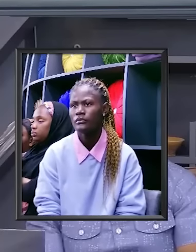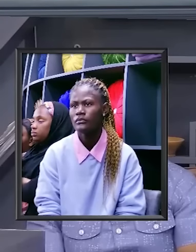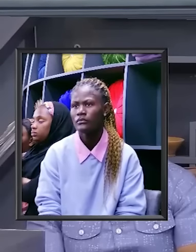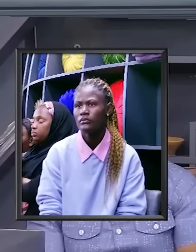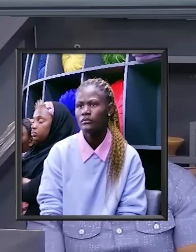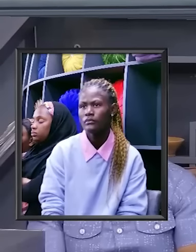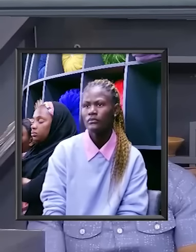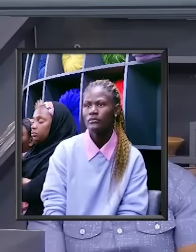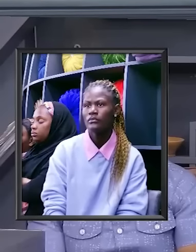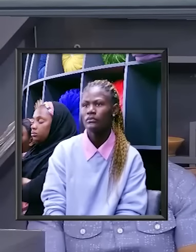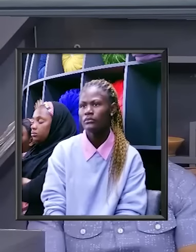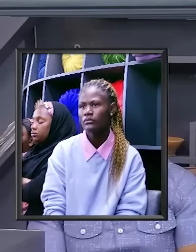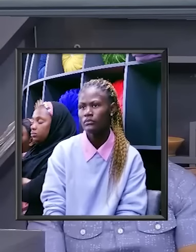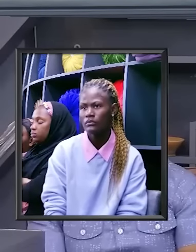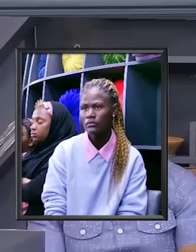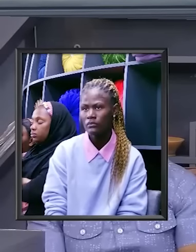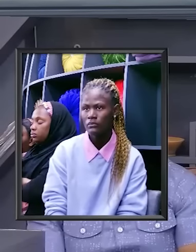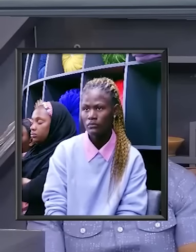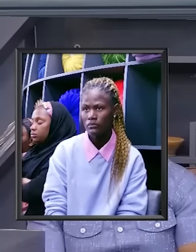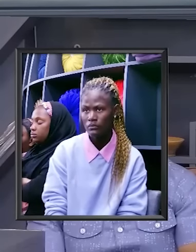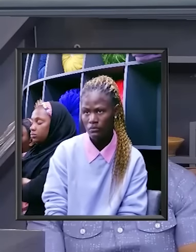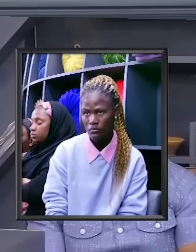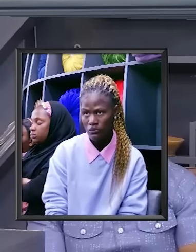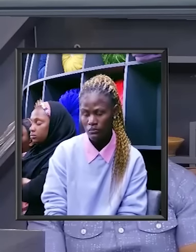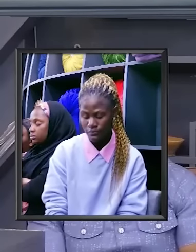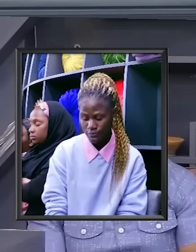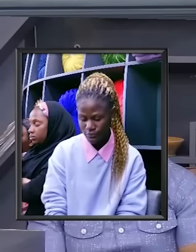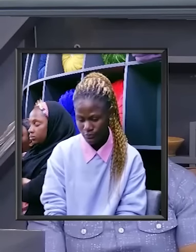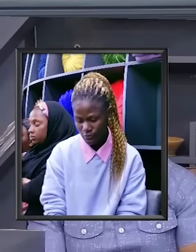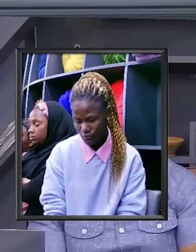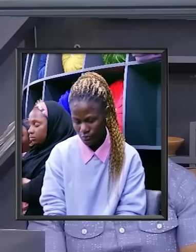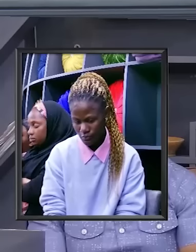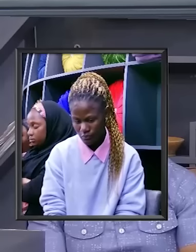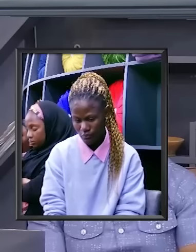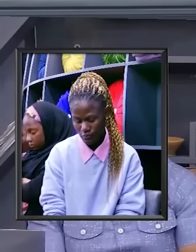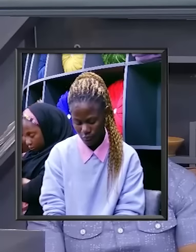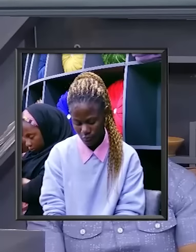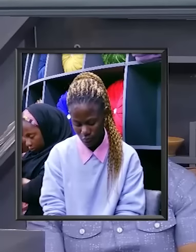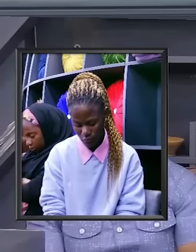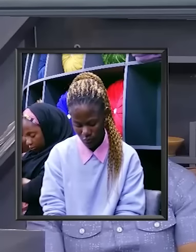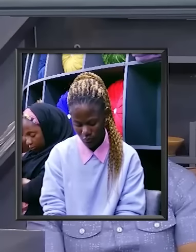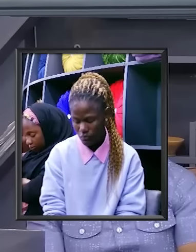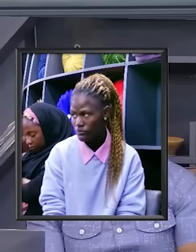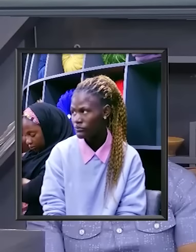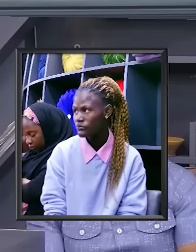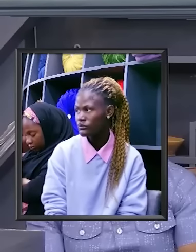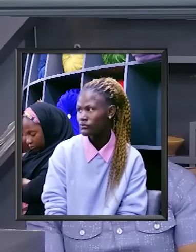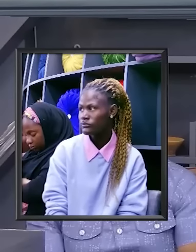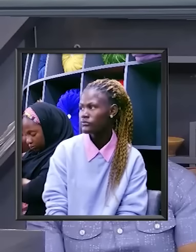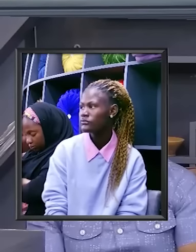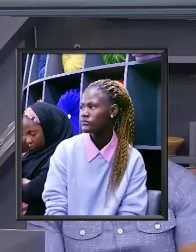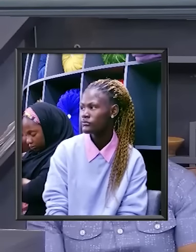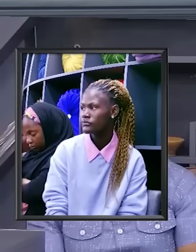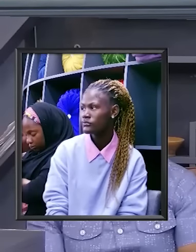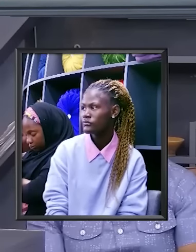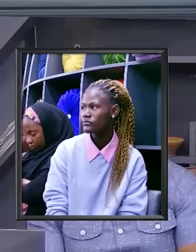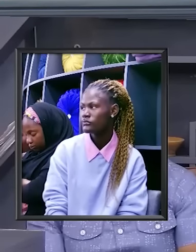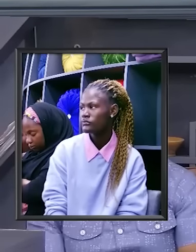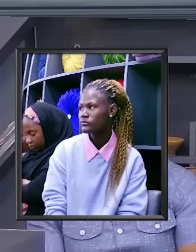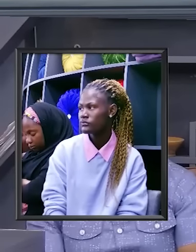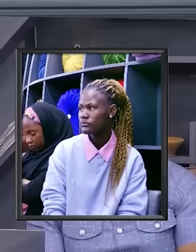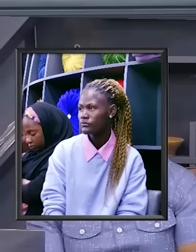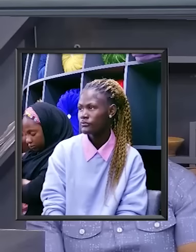her accommodation, provide her shelter and food feeding, and then sort out the issue. Yes, there's a gap. So let us, there's a service